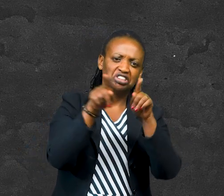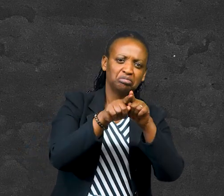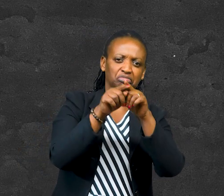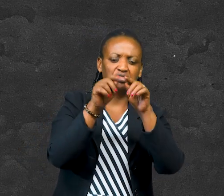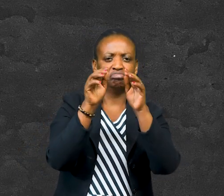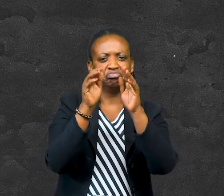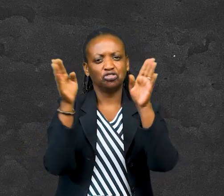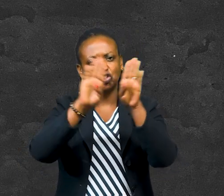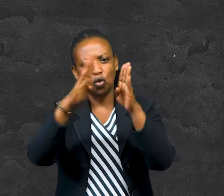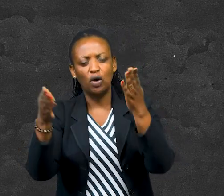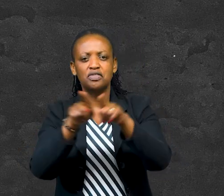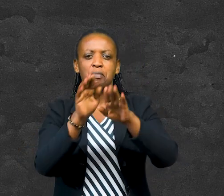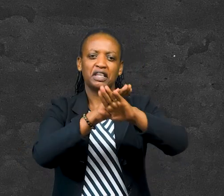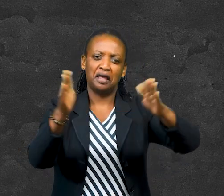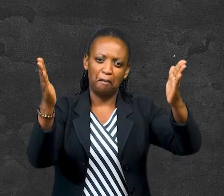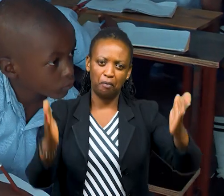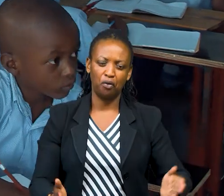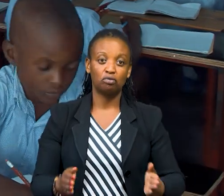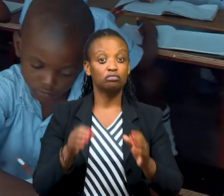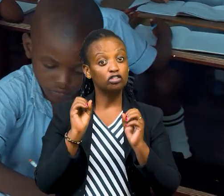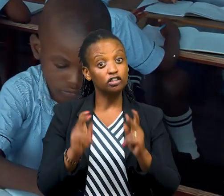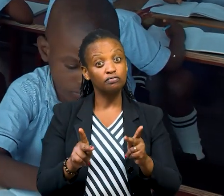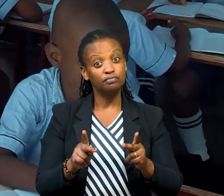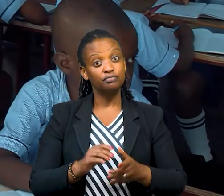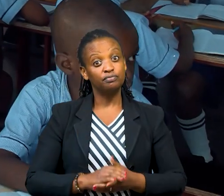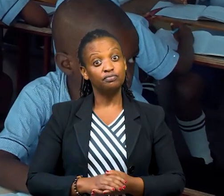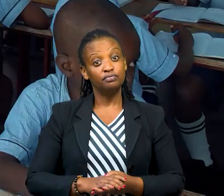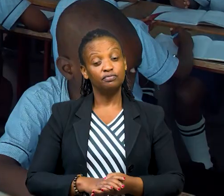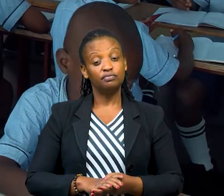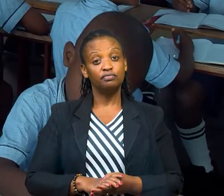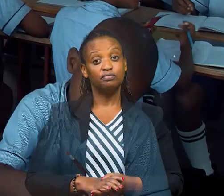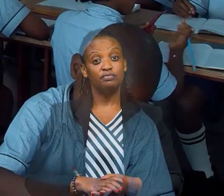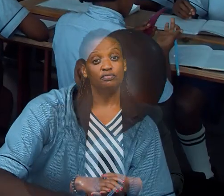door, then later you measure a table.